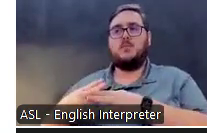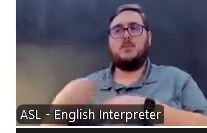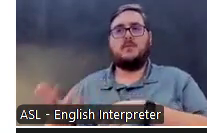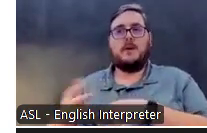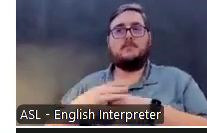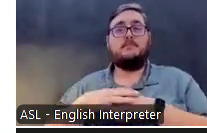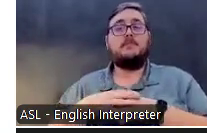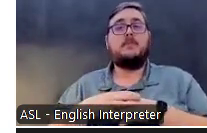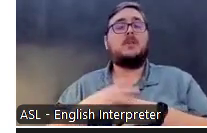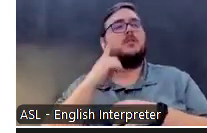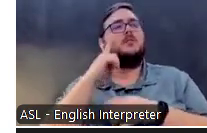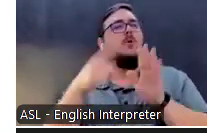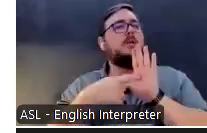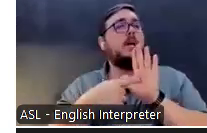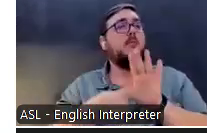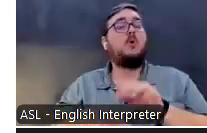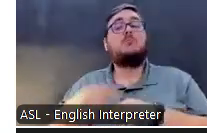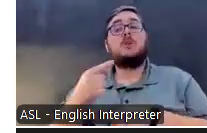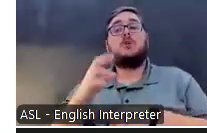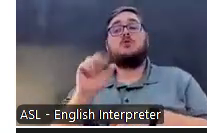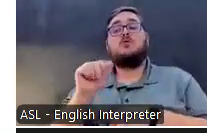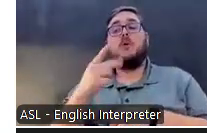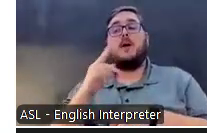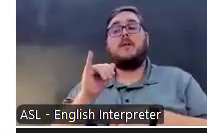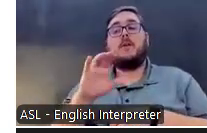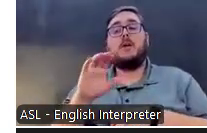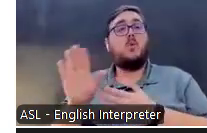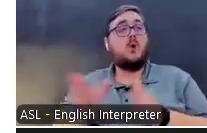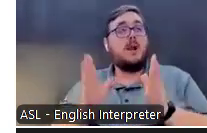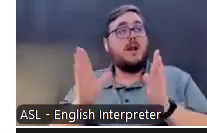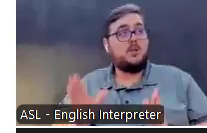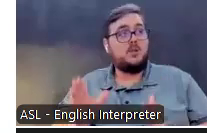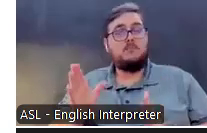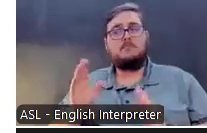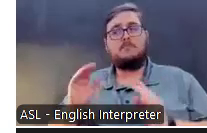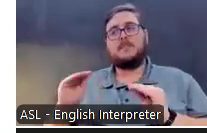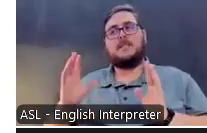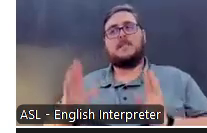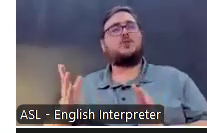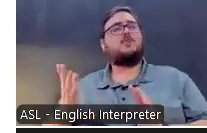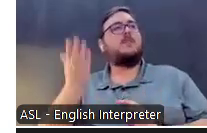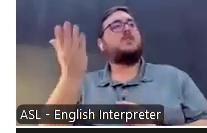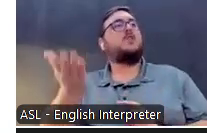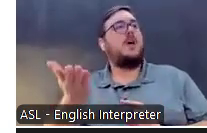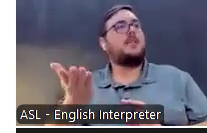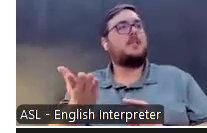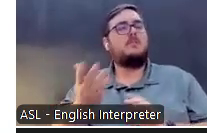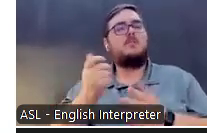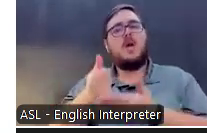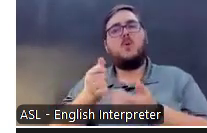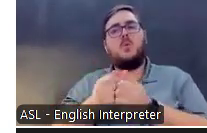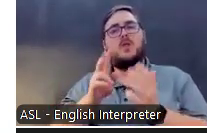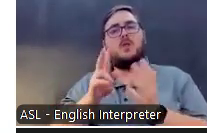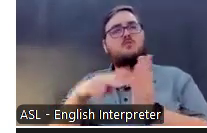reading comprehension based on data that was collected in the classroom. There could be enough information for